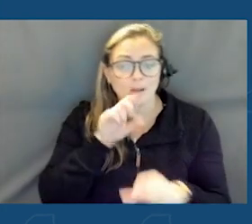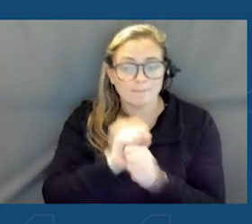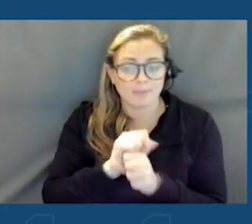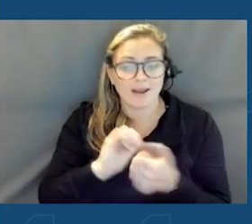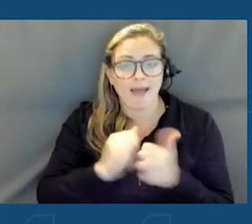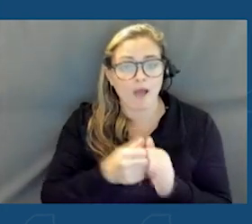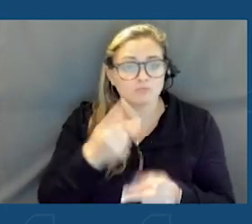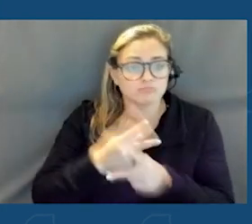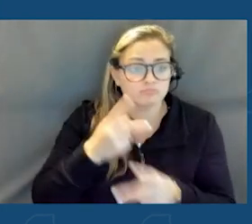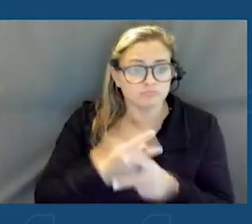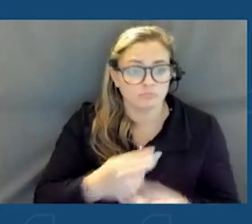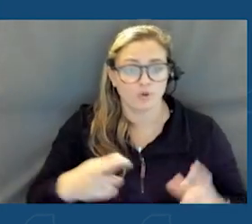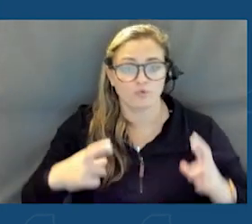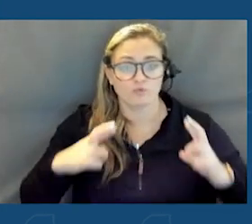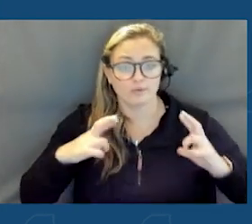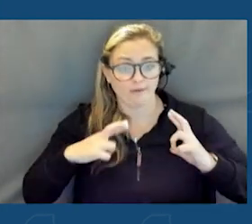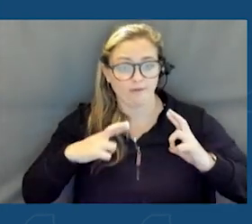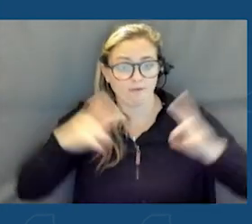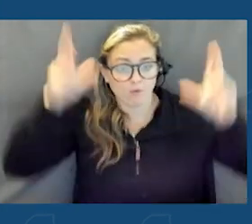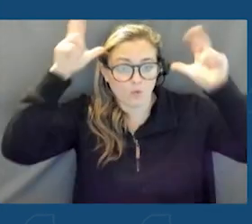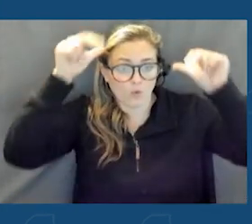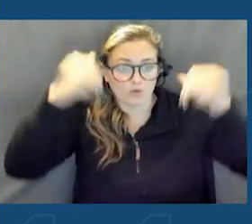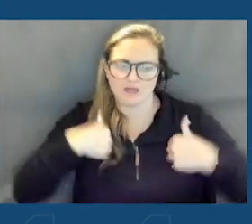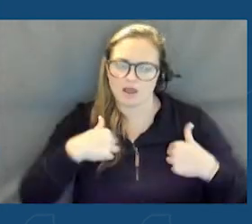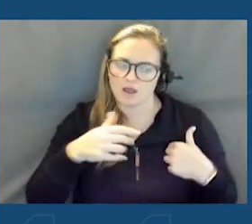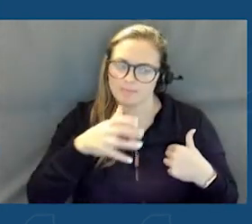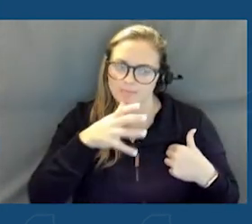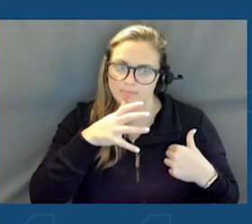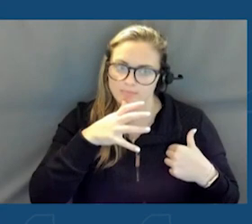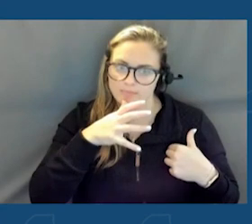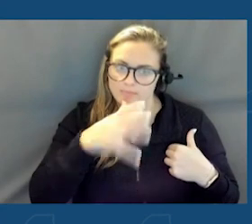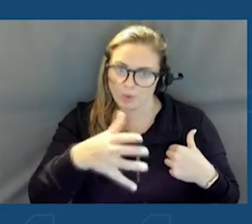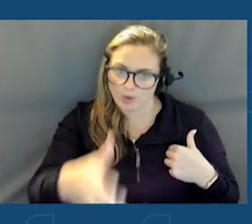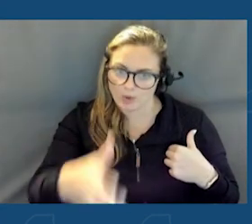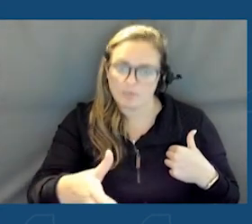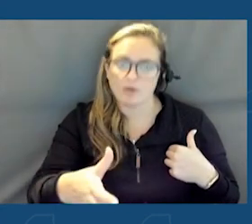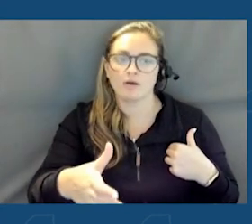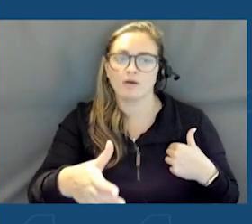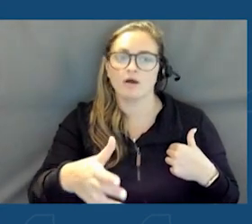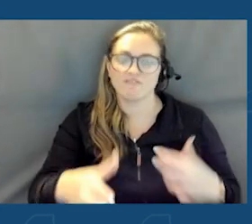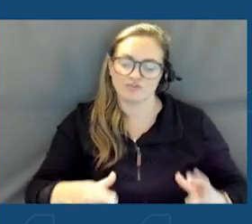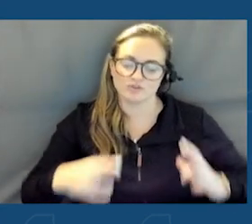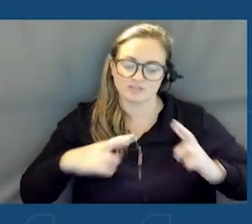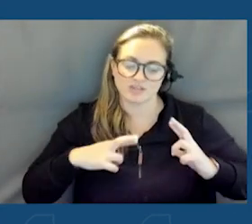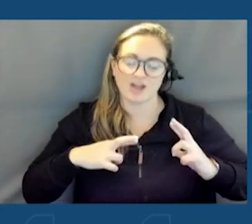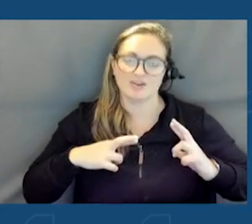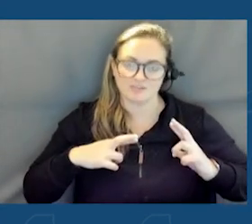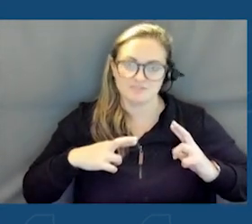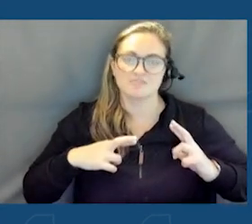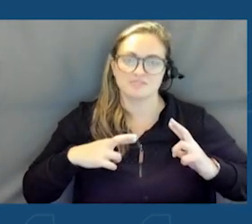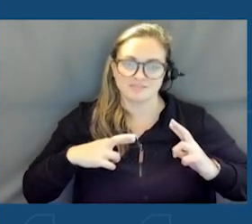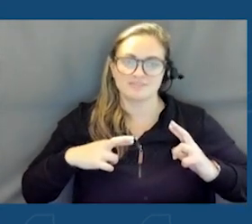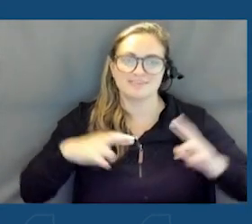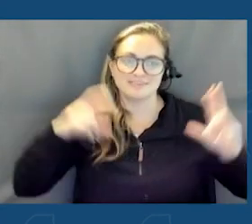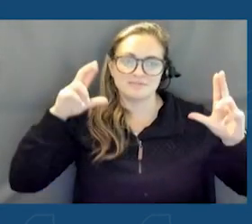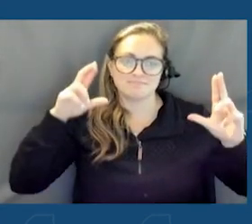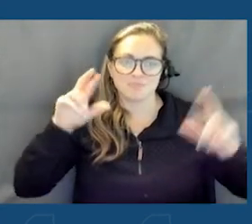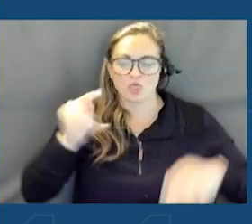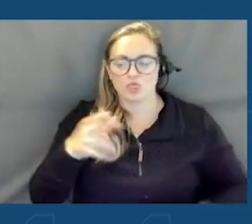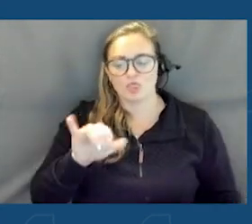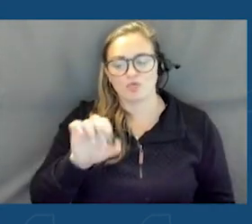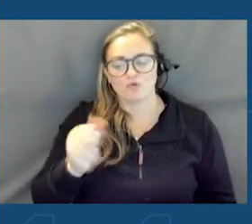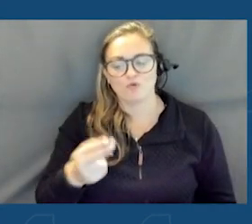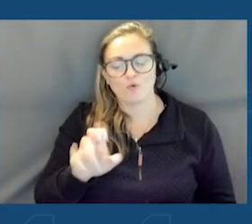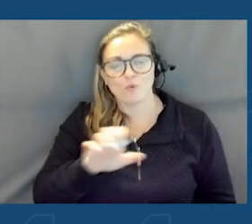retired thoroughbreds. I'm the grandmother of retired thoroughbred, at least I was. My daughter, Katie, when she was 13 years old, we went